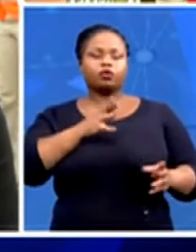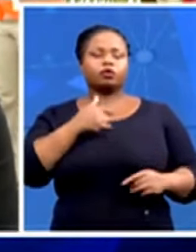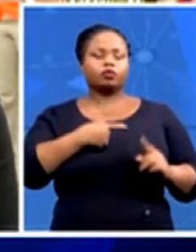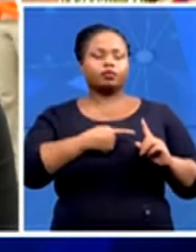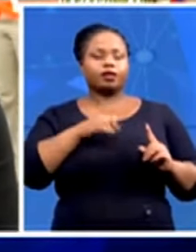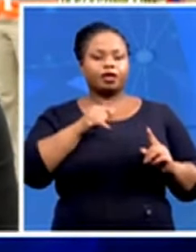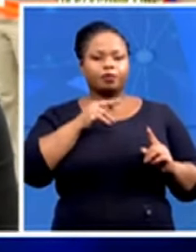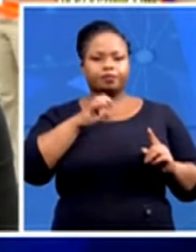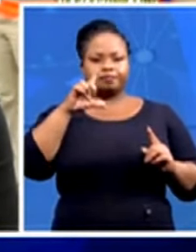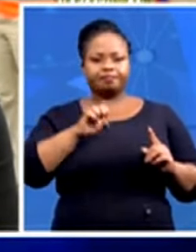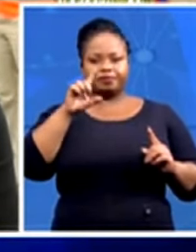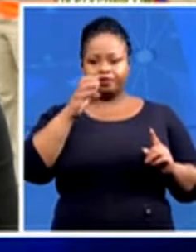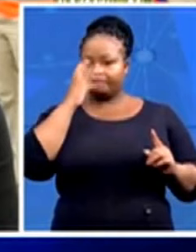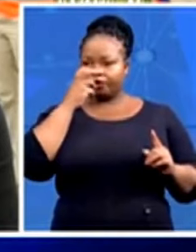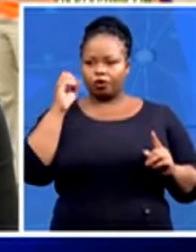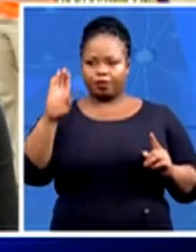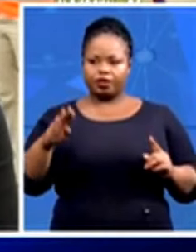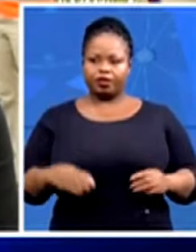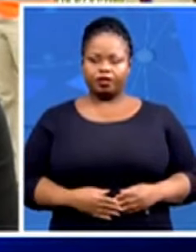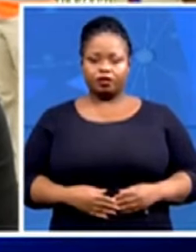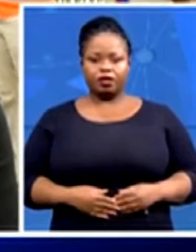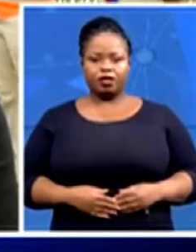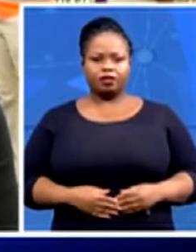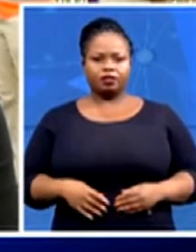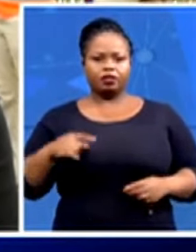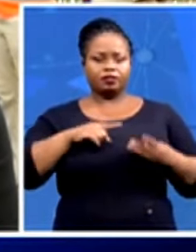you, Aphumelele. Is the minister there already?